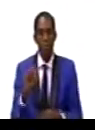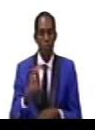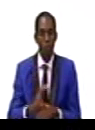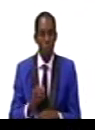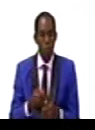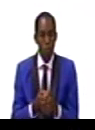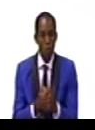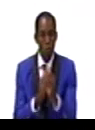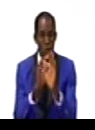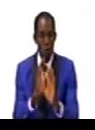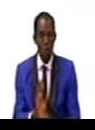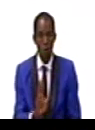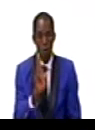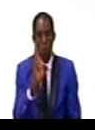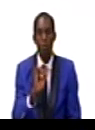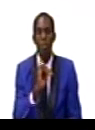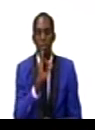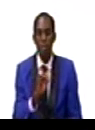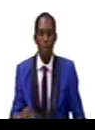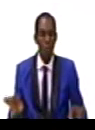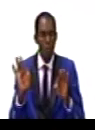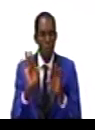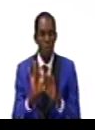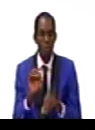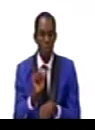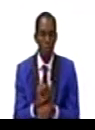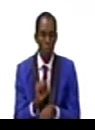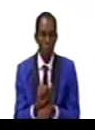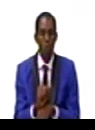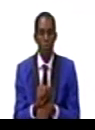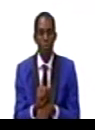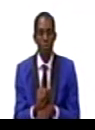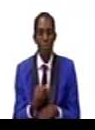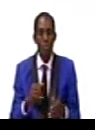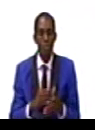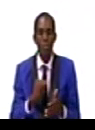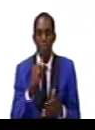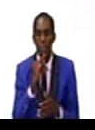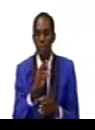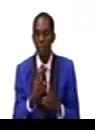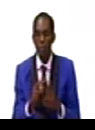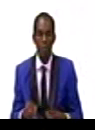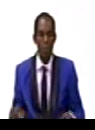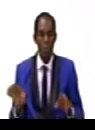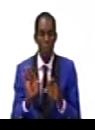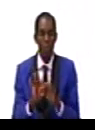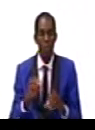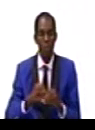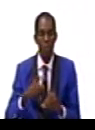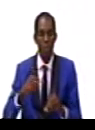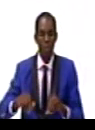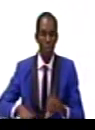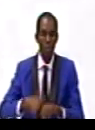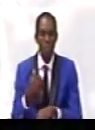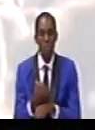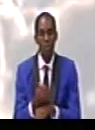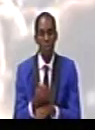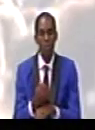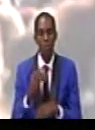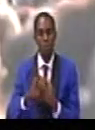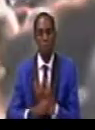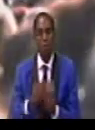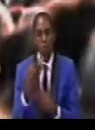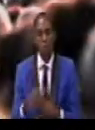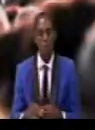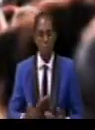an important aspect of the Great Commission. It's a vital process in the establishment of the converts in the church and